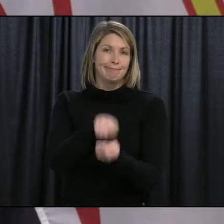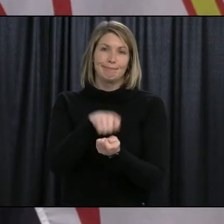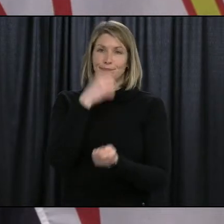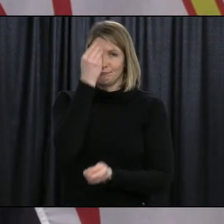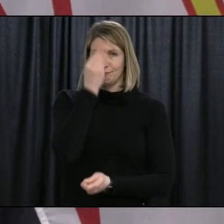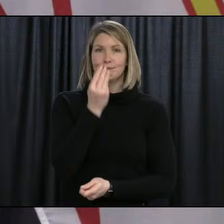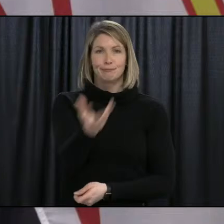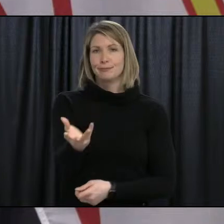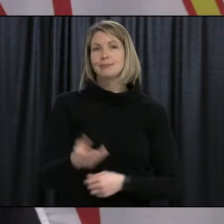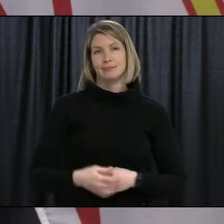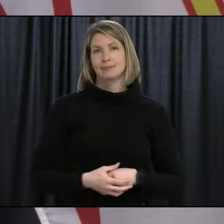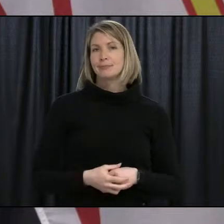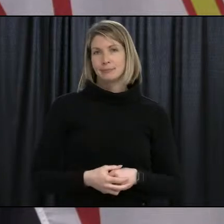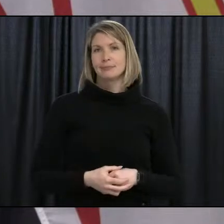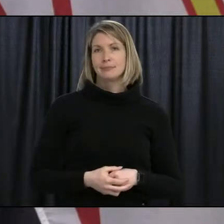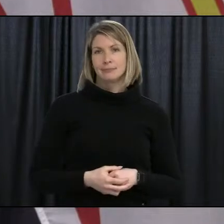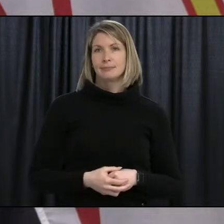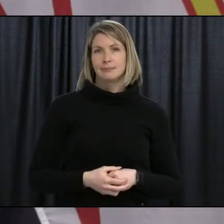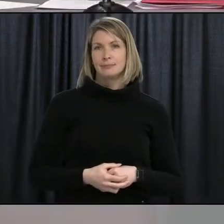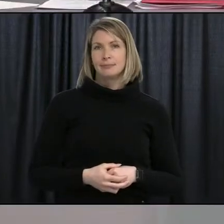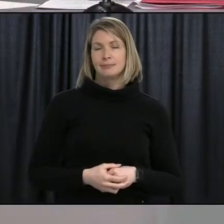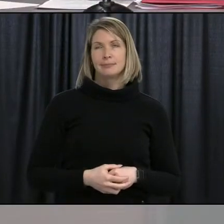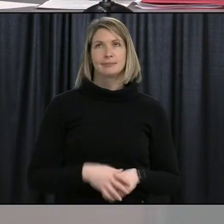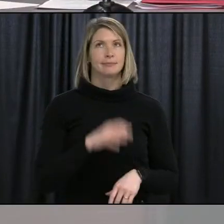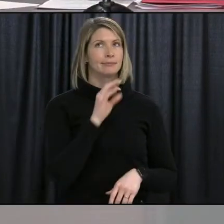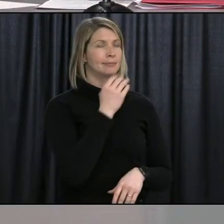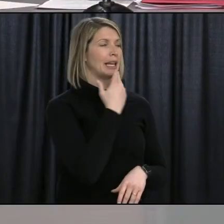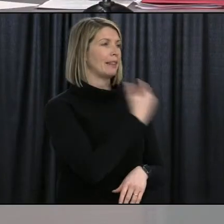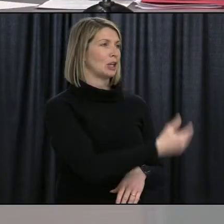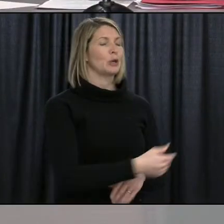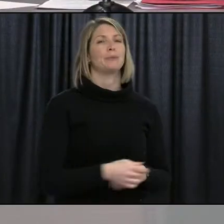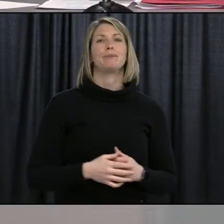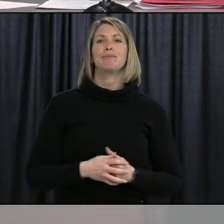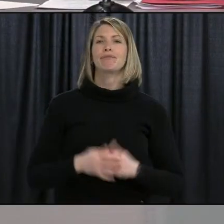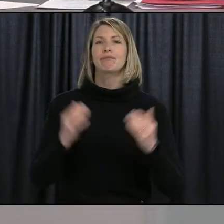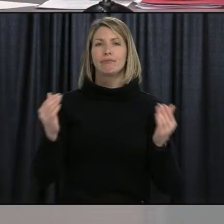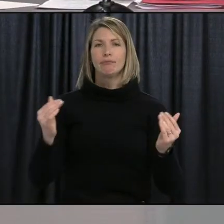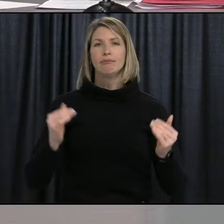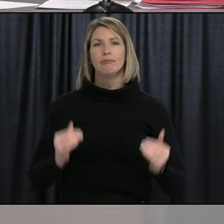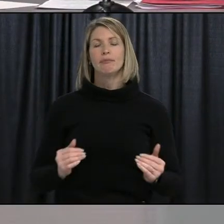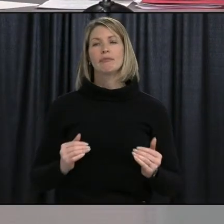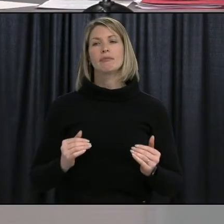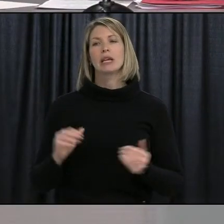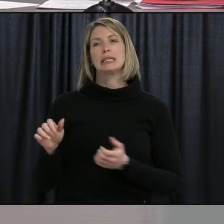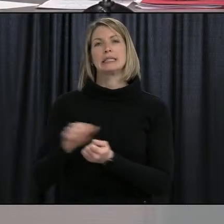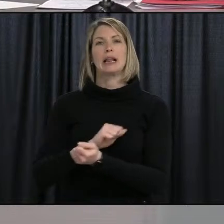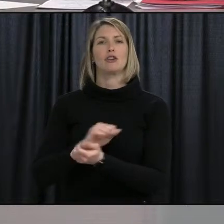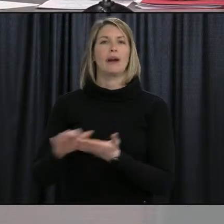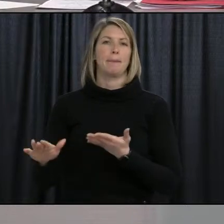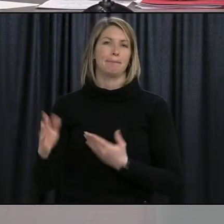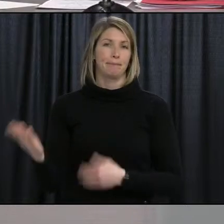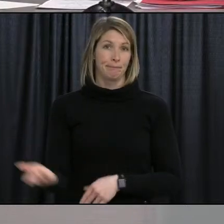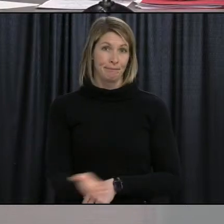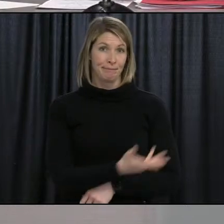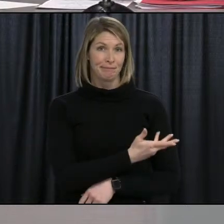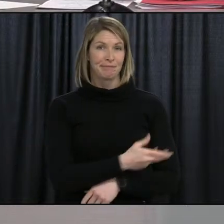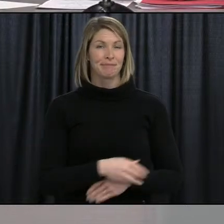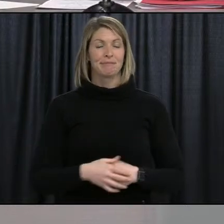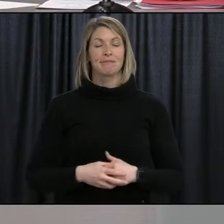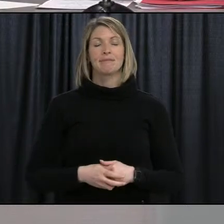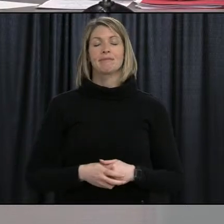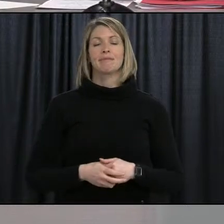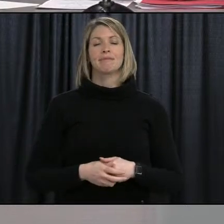another. Okay. Thank you. Our next questions are from Peter Jackson with The Telegram. Please go ahead.